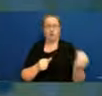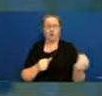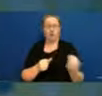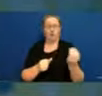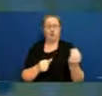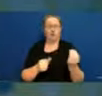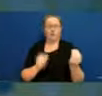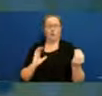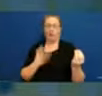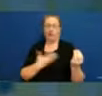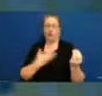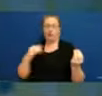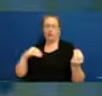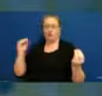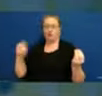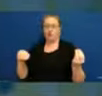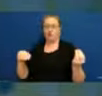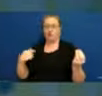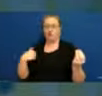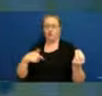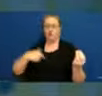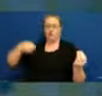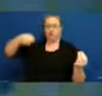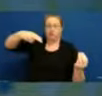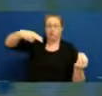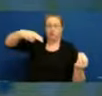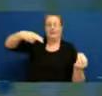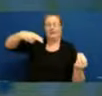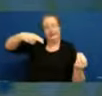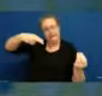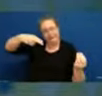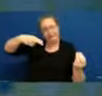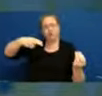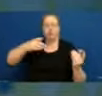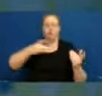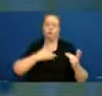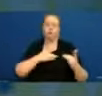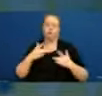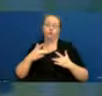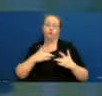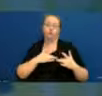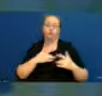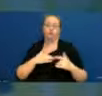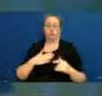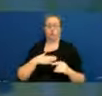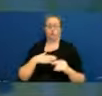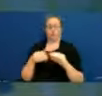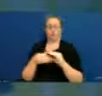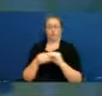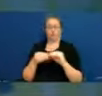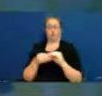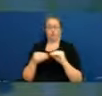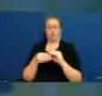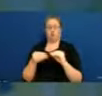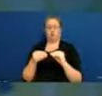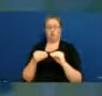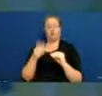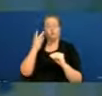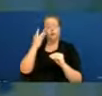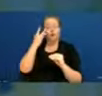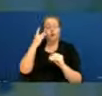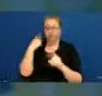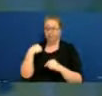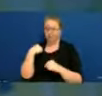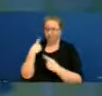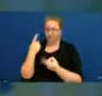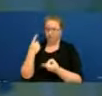that we've surpassed Ontario for the last couple of days. And you know, that is concerning. Everything that I'm talking about has been